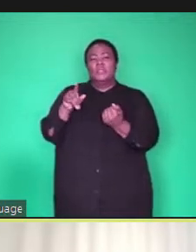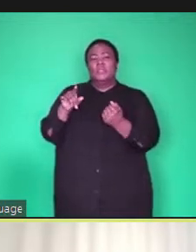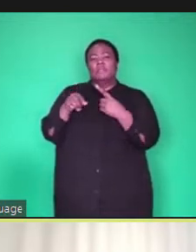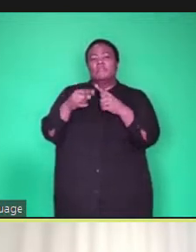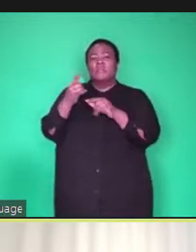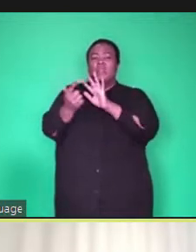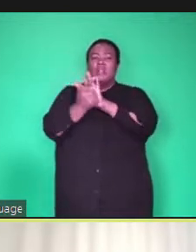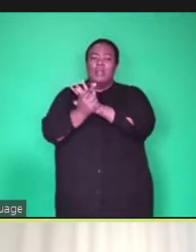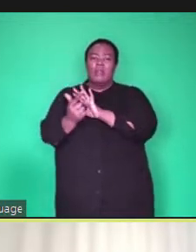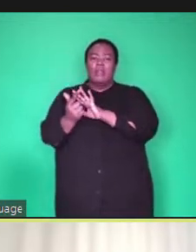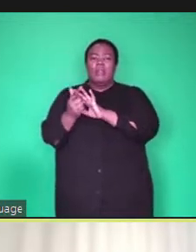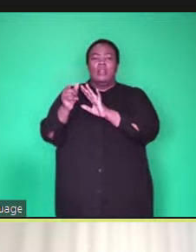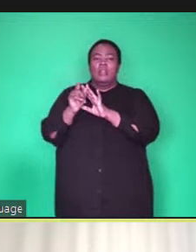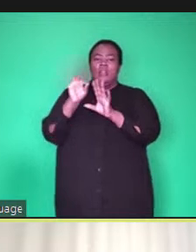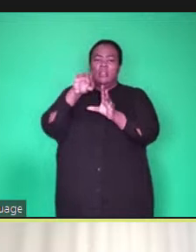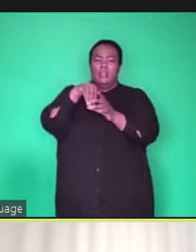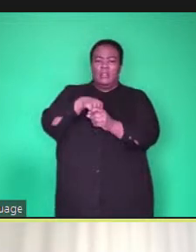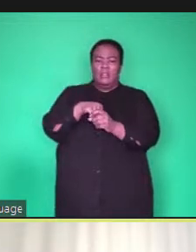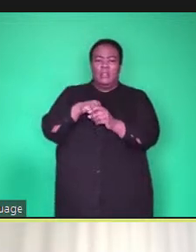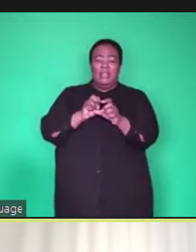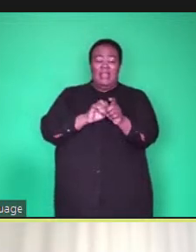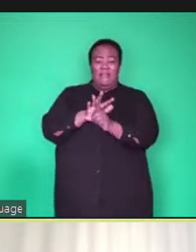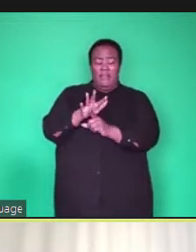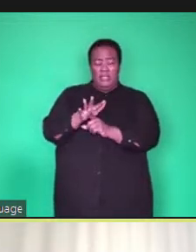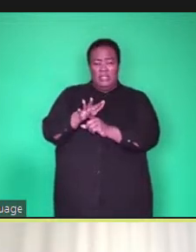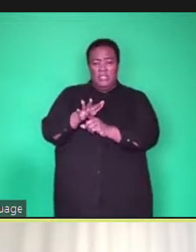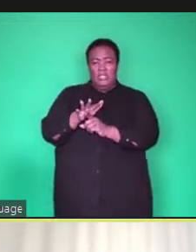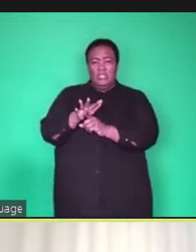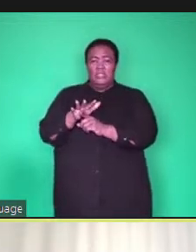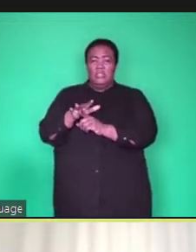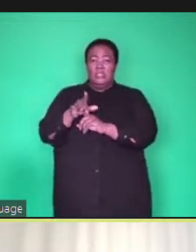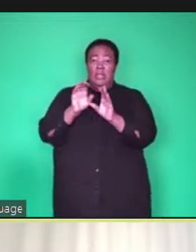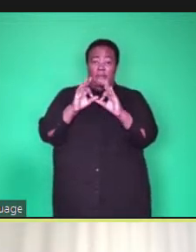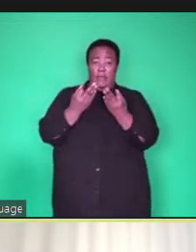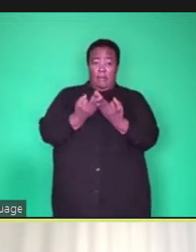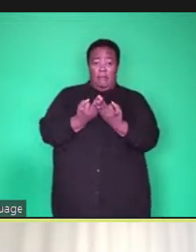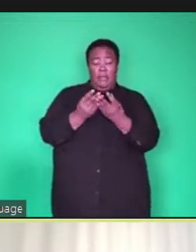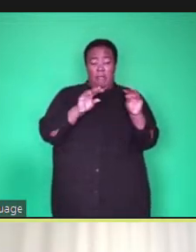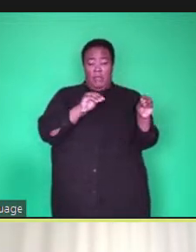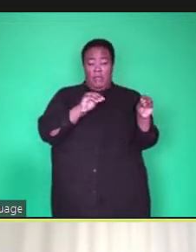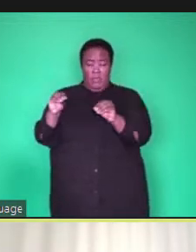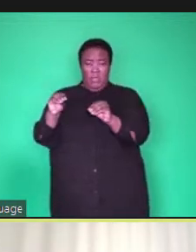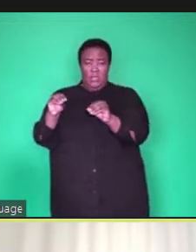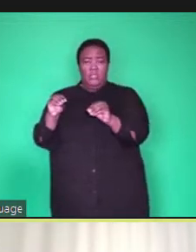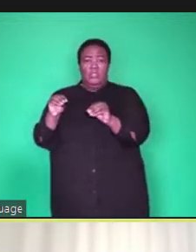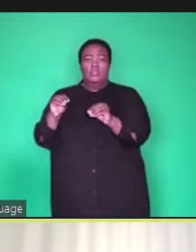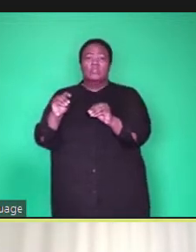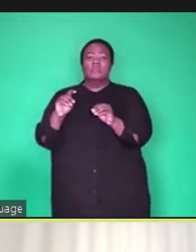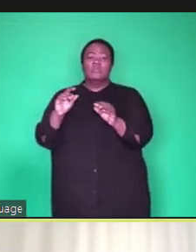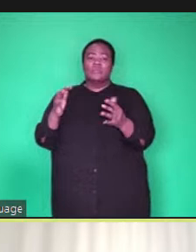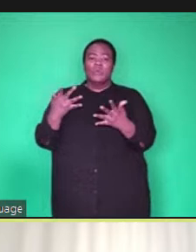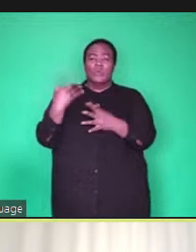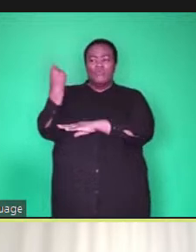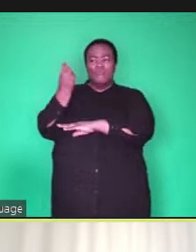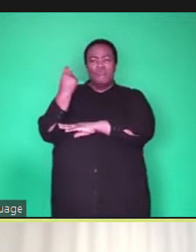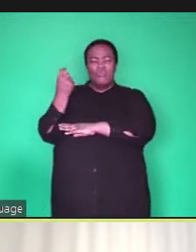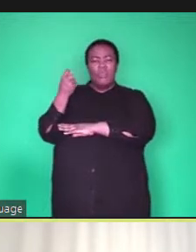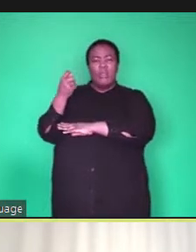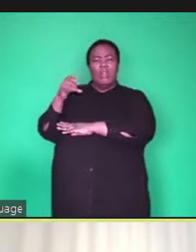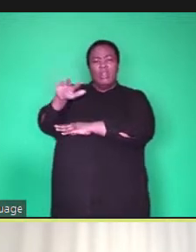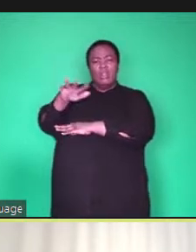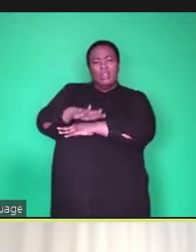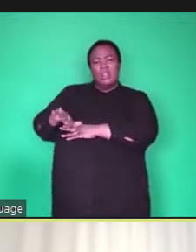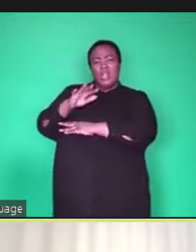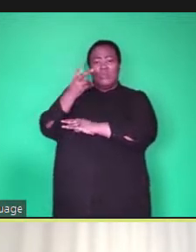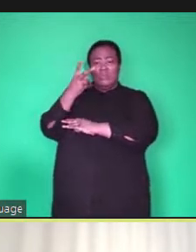family migration fell away, but many of the features have persisted, and rural households, we can see, continue to carry a